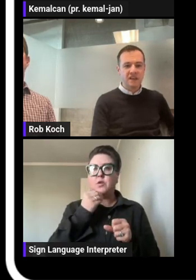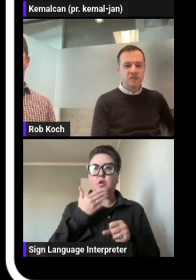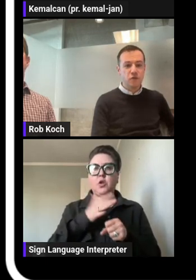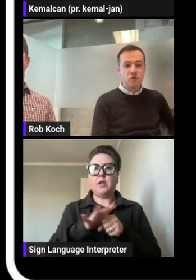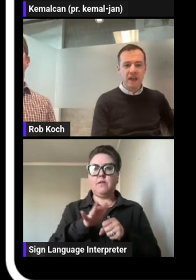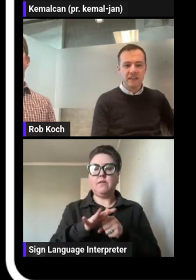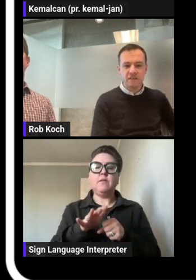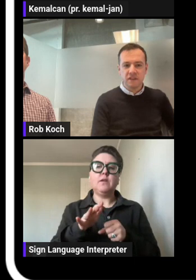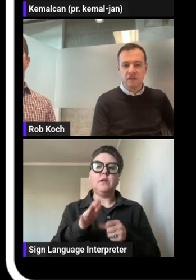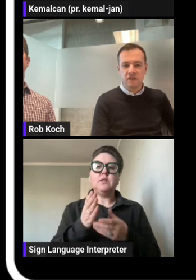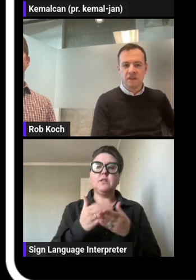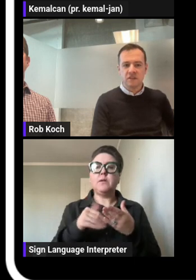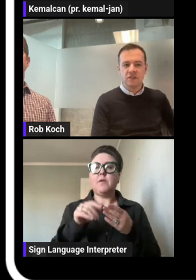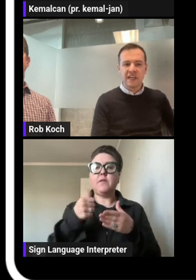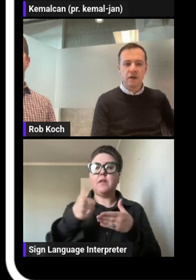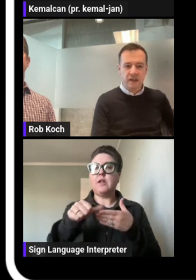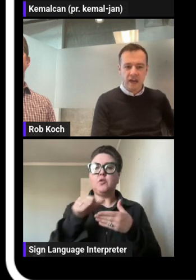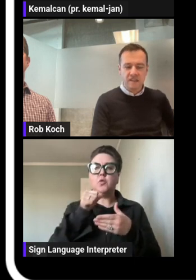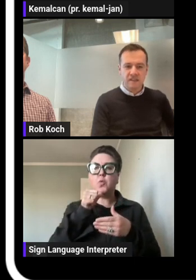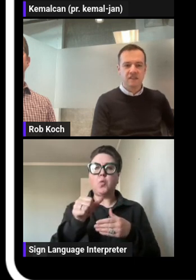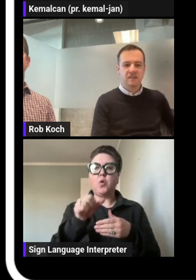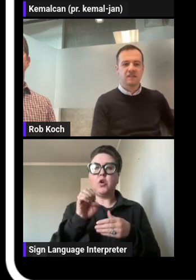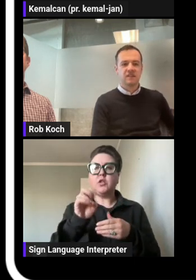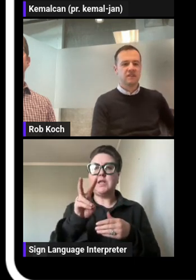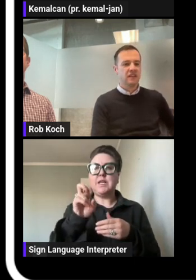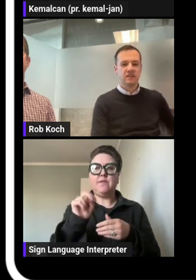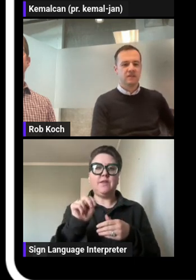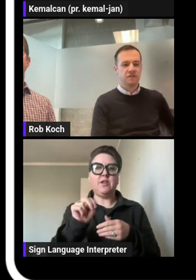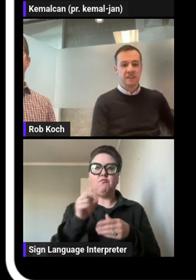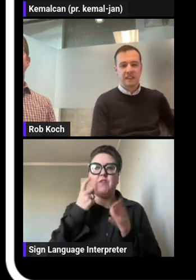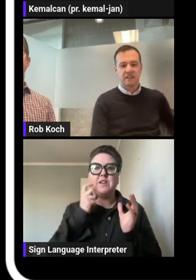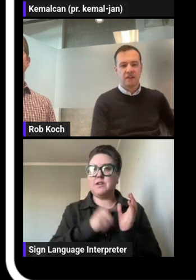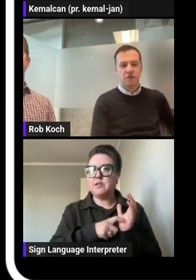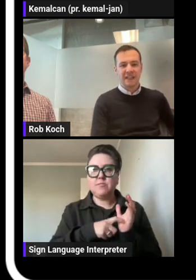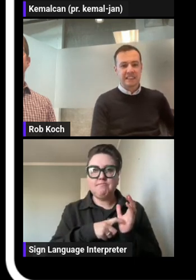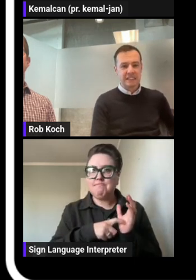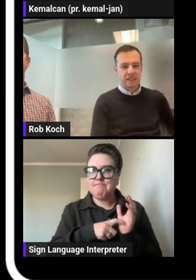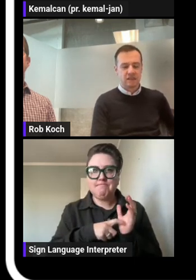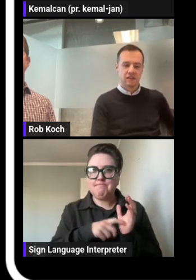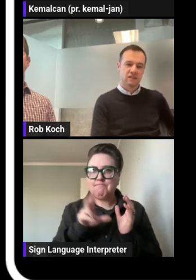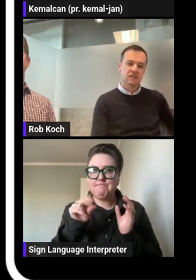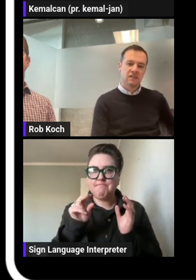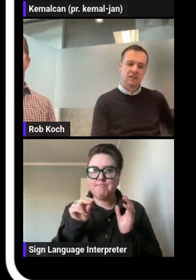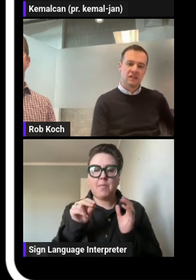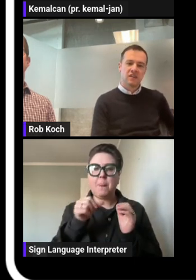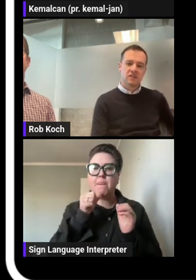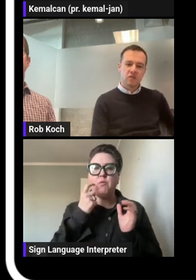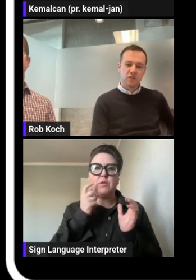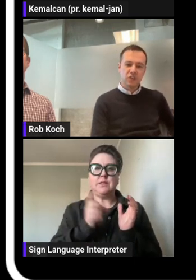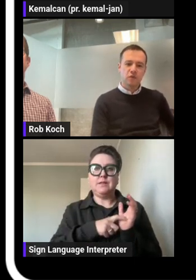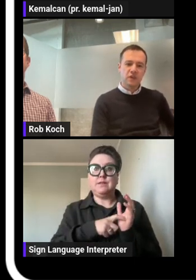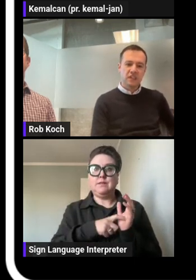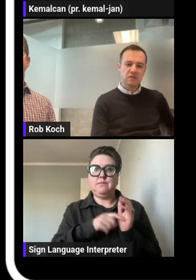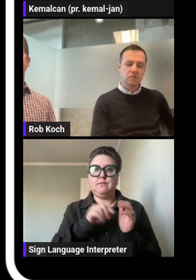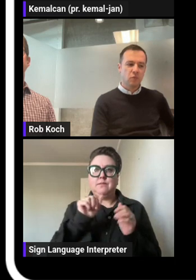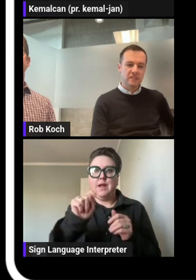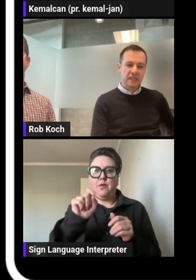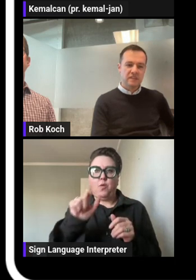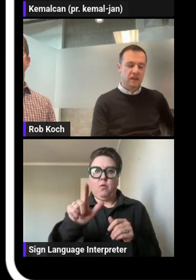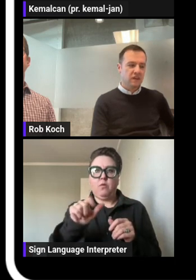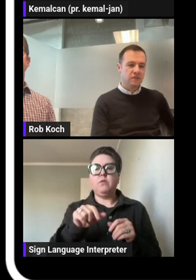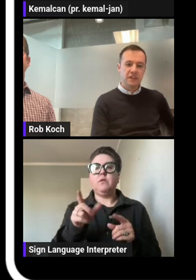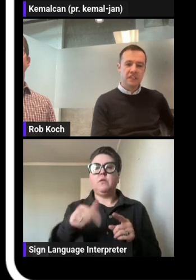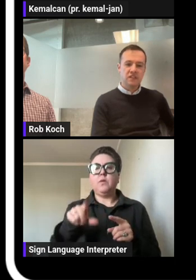of the letters were not even recognized. They were not detected. So we knew we need